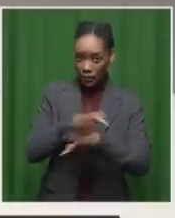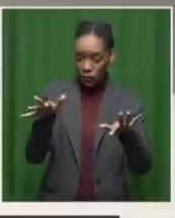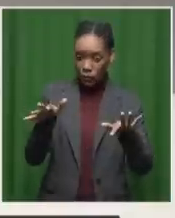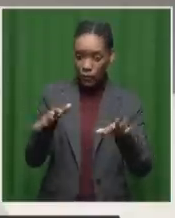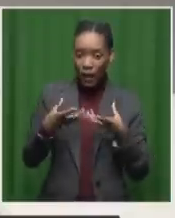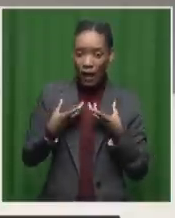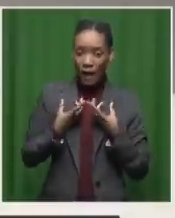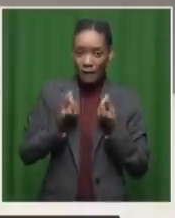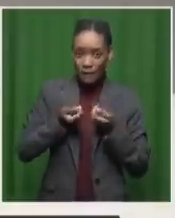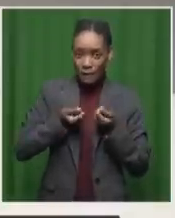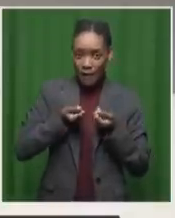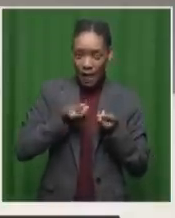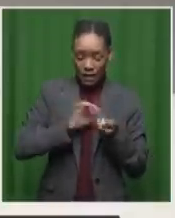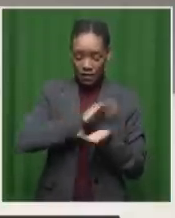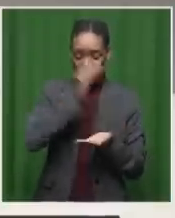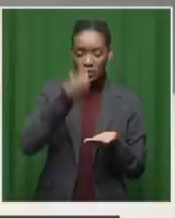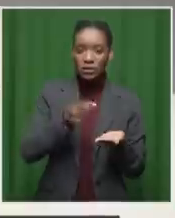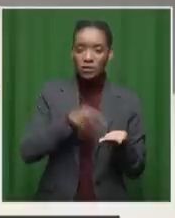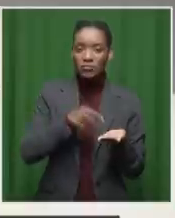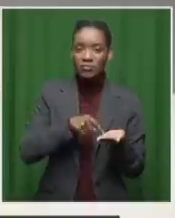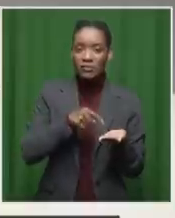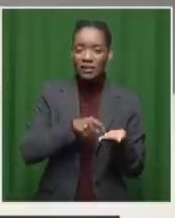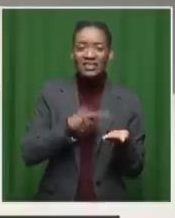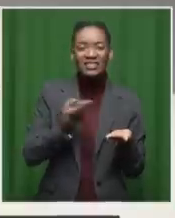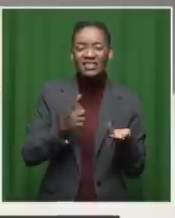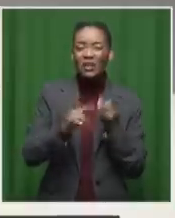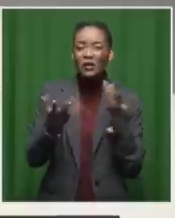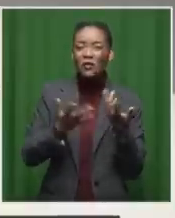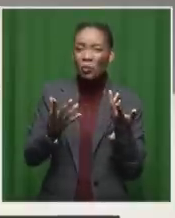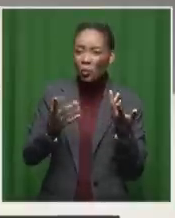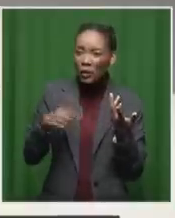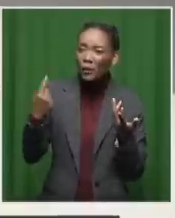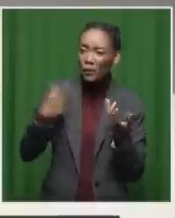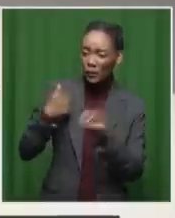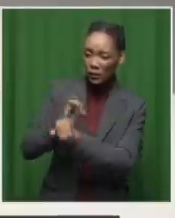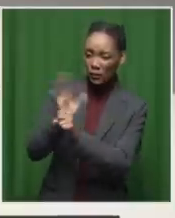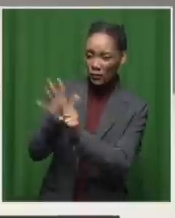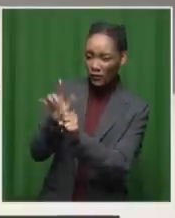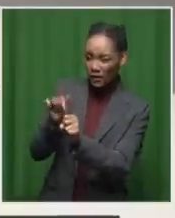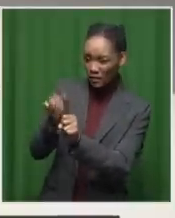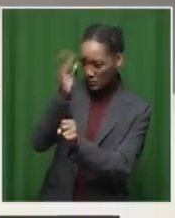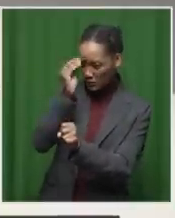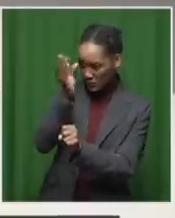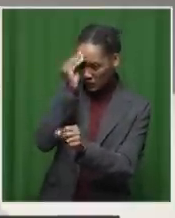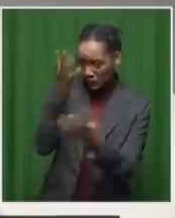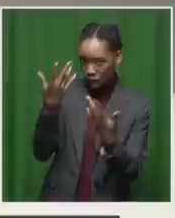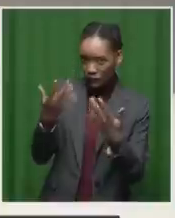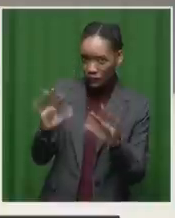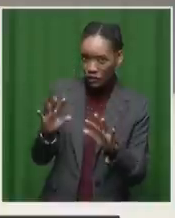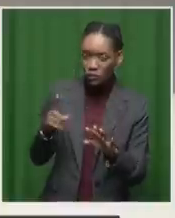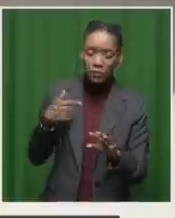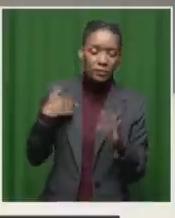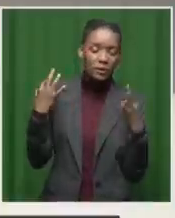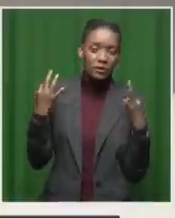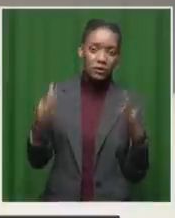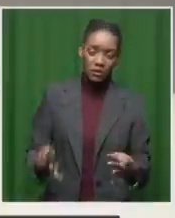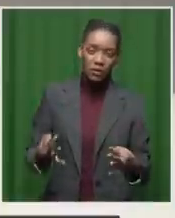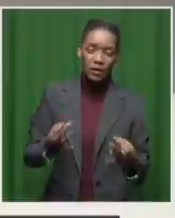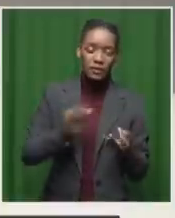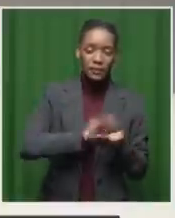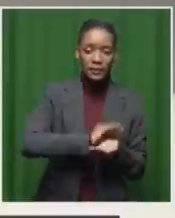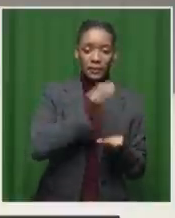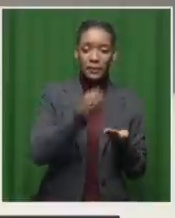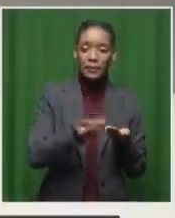that came from the lessons that we learned from COVID. We said, okay, let us have a fund that can